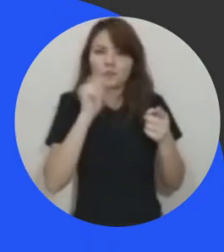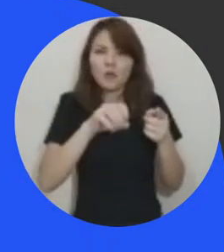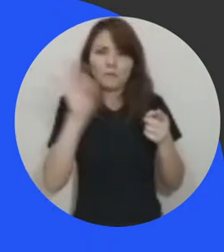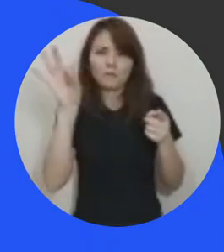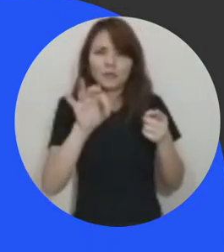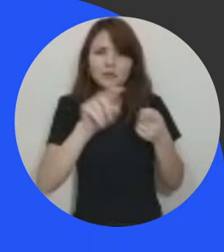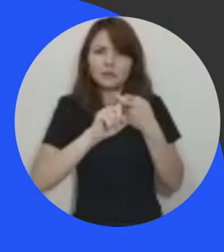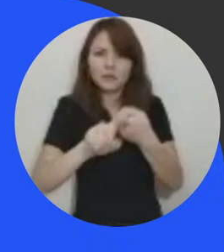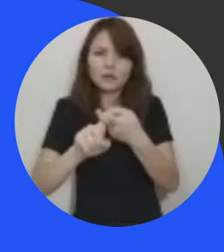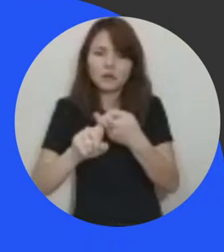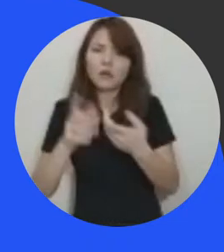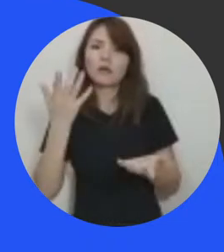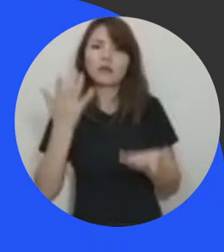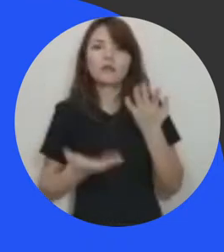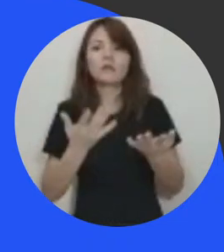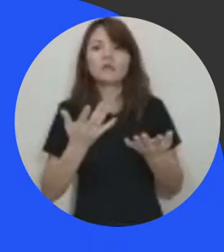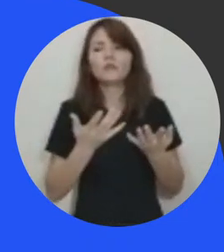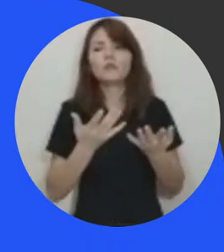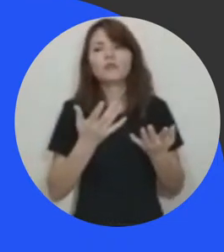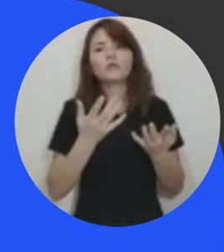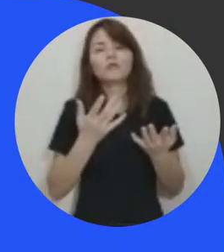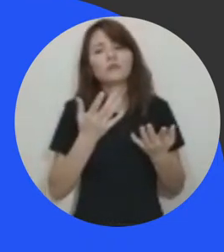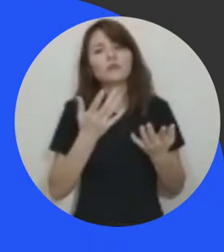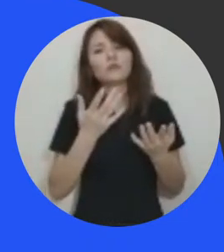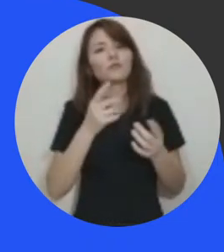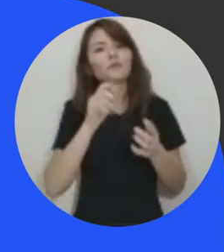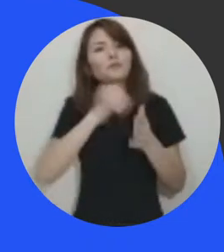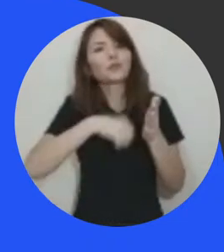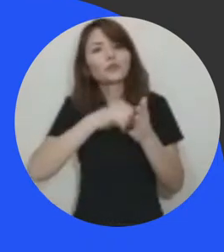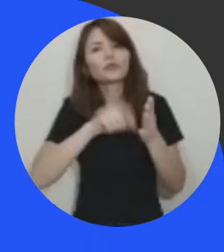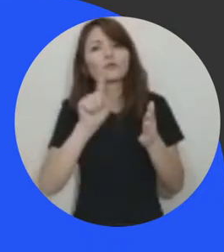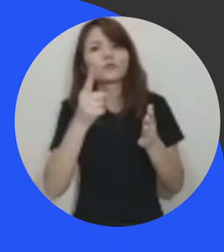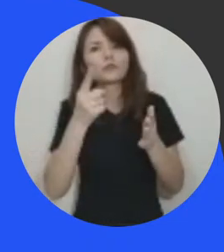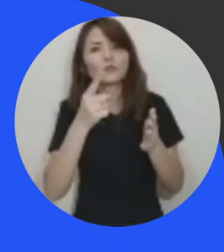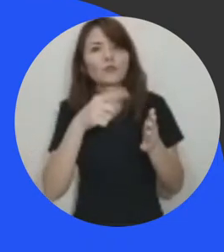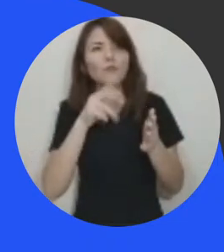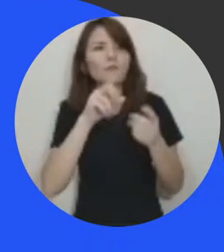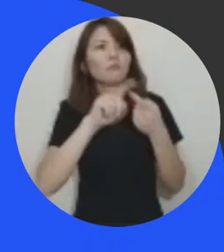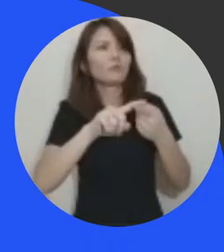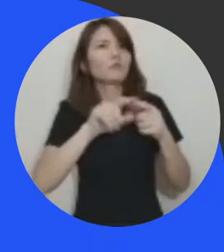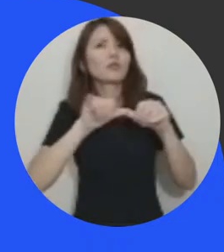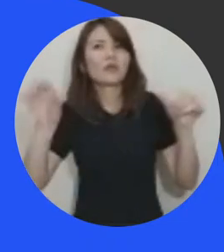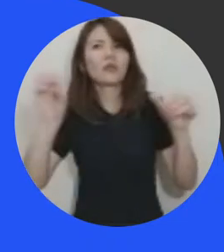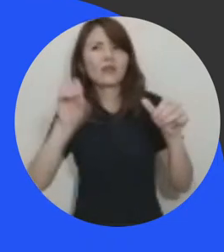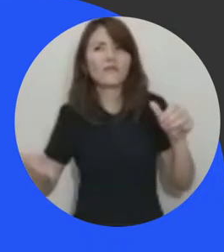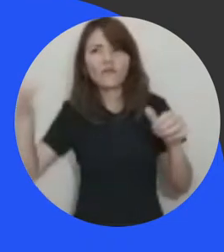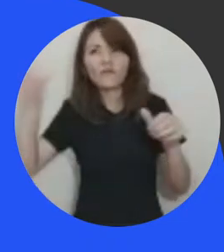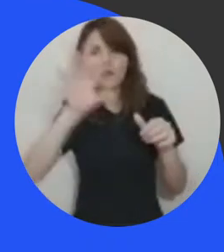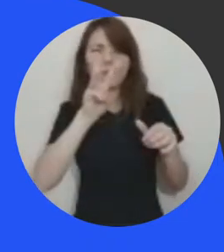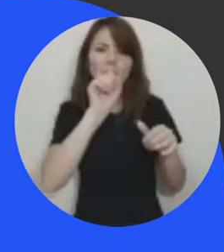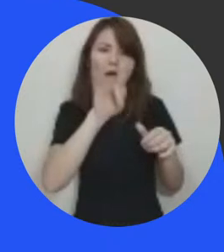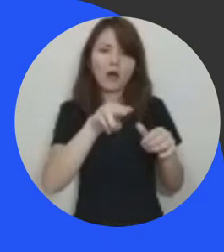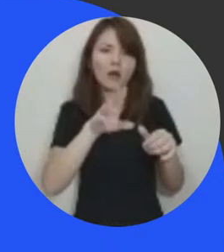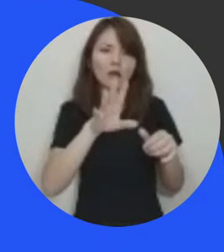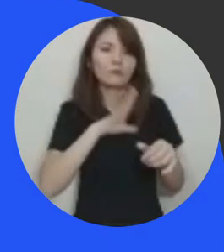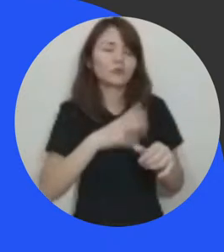part of the reason as to why the pandemic was so bad in Europe back in March, but not in places like